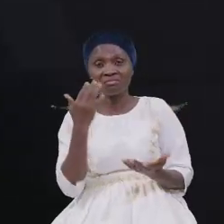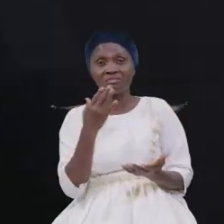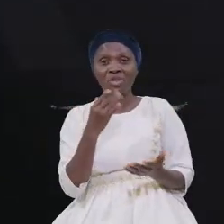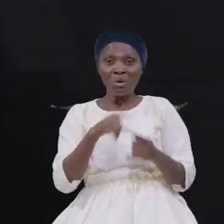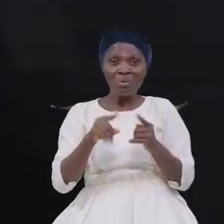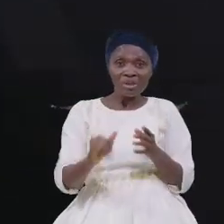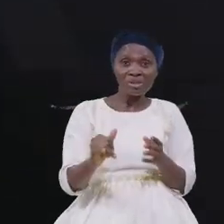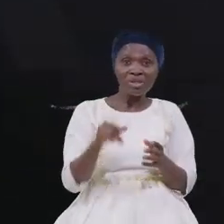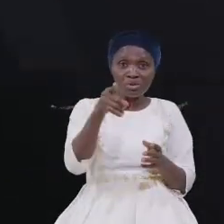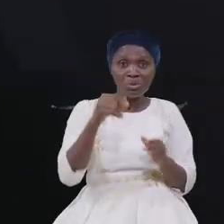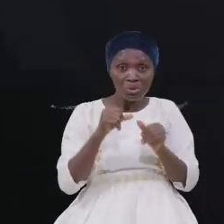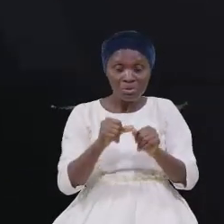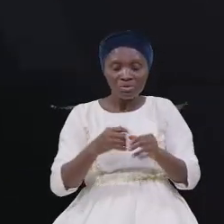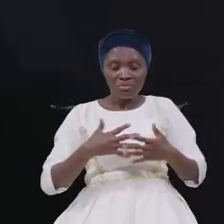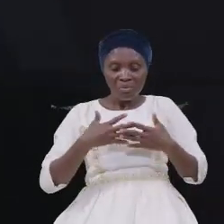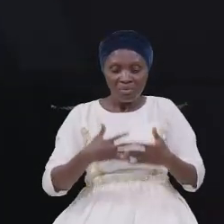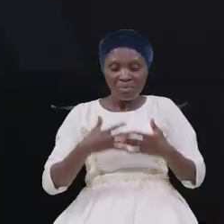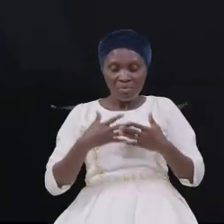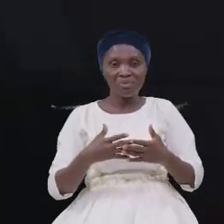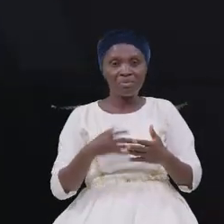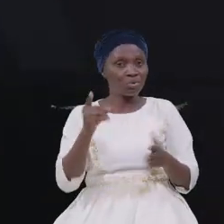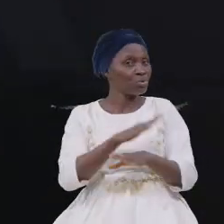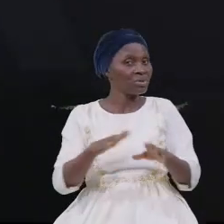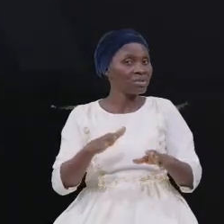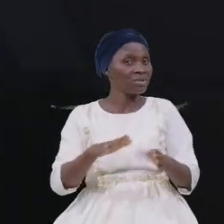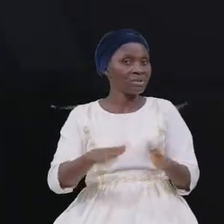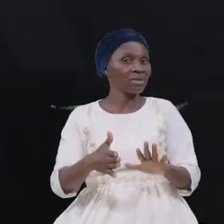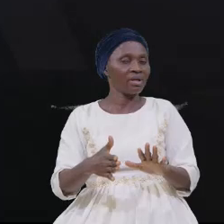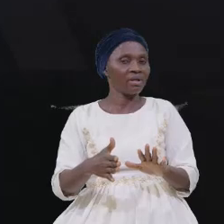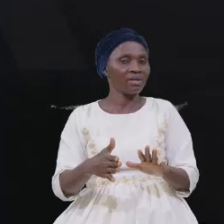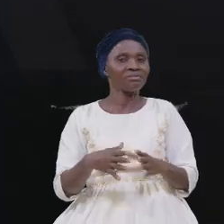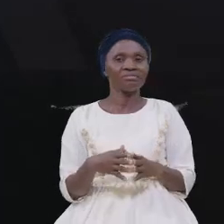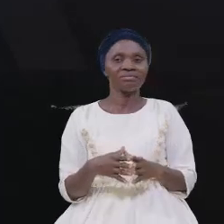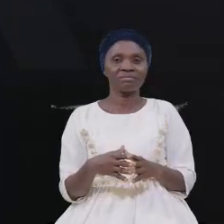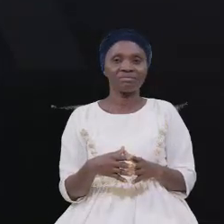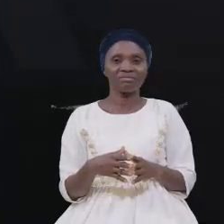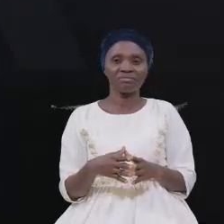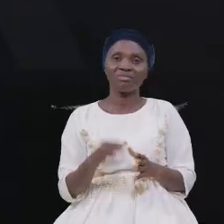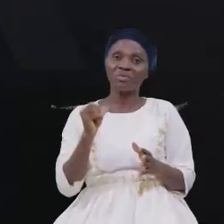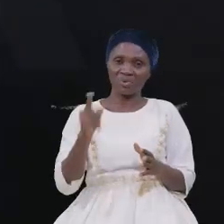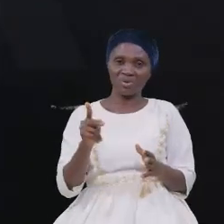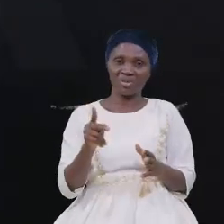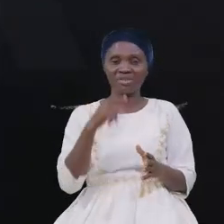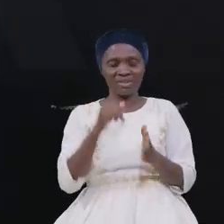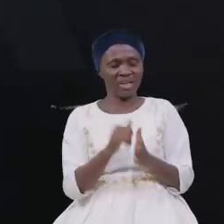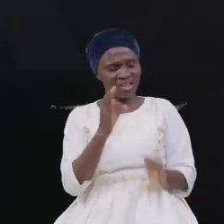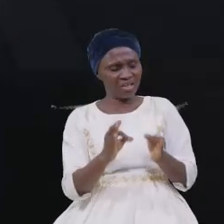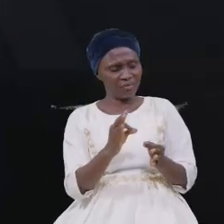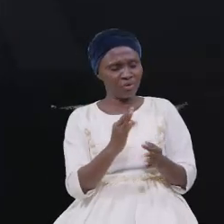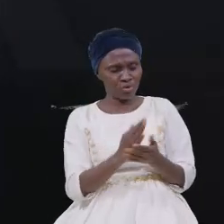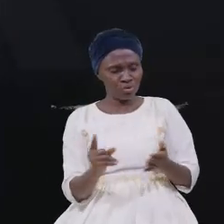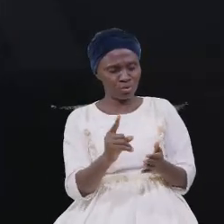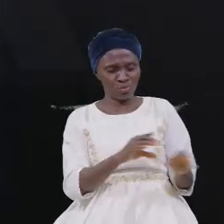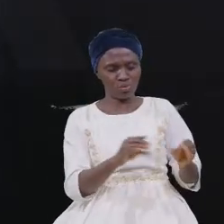die. Okay, they said, if somebody commits that, he will die. And you went to commit it, and you came